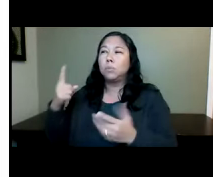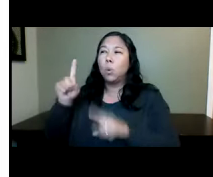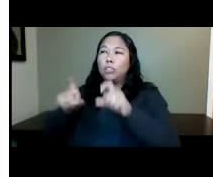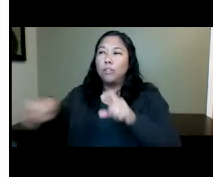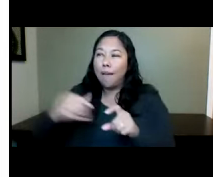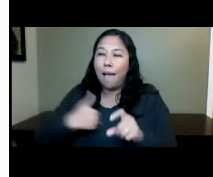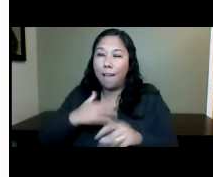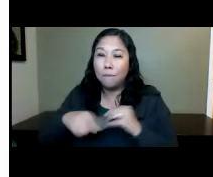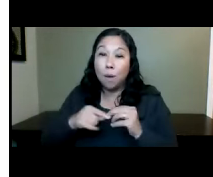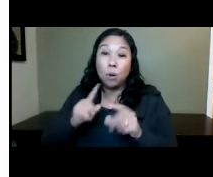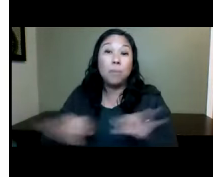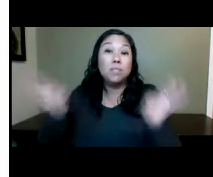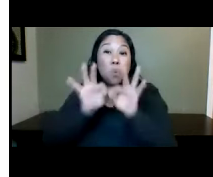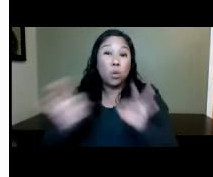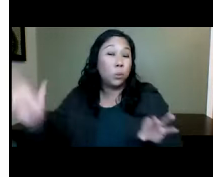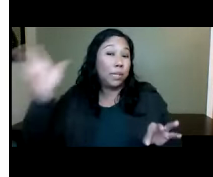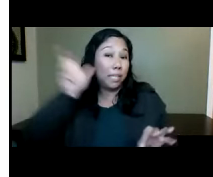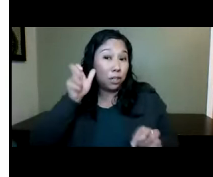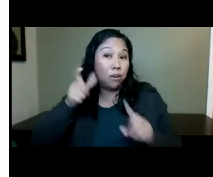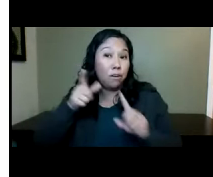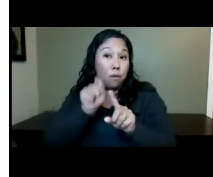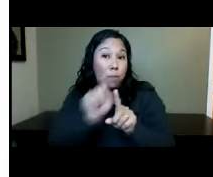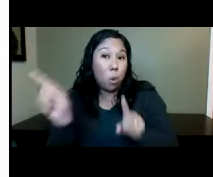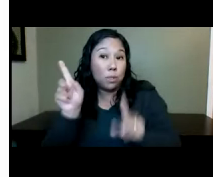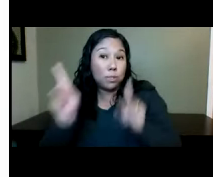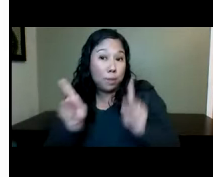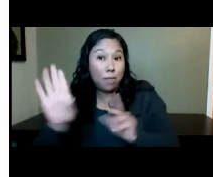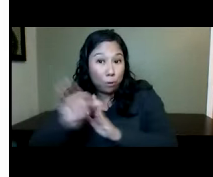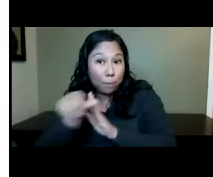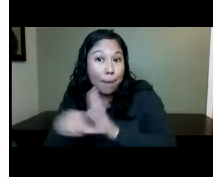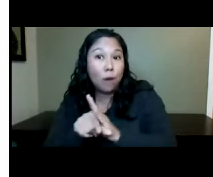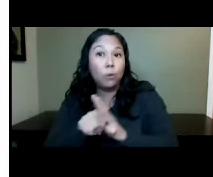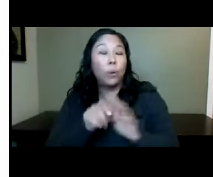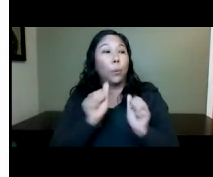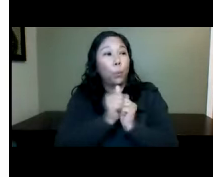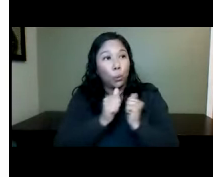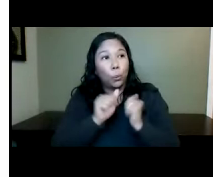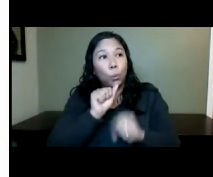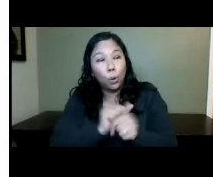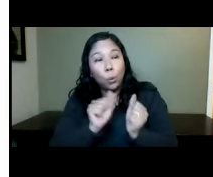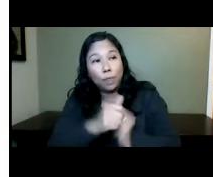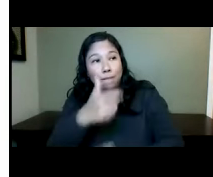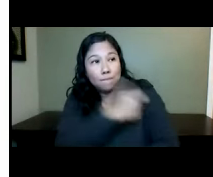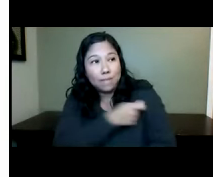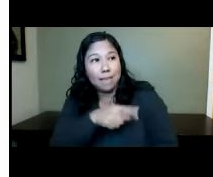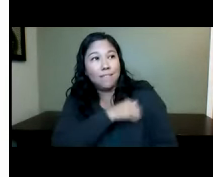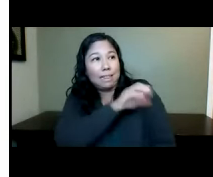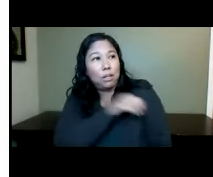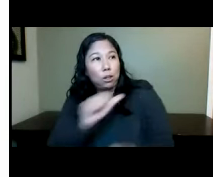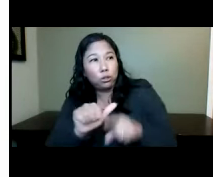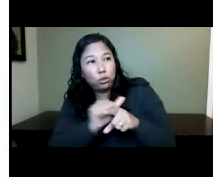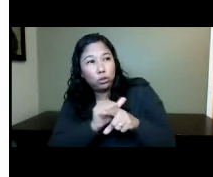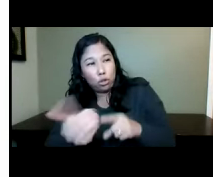important to hear from people with that background who are working with the vaccine, who have the clinical training, and can really tell you the facts